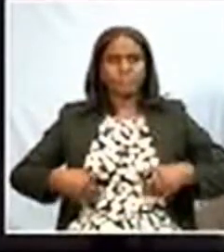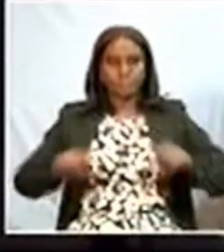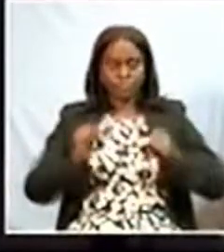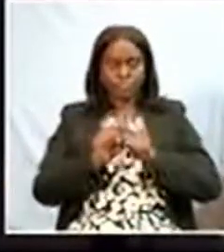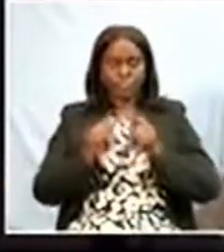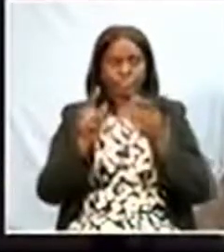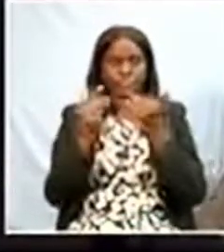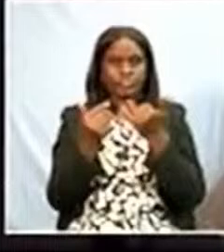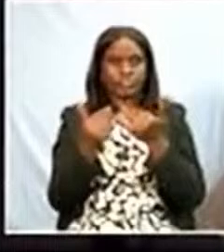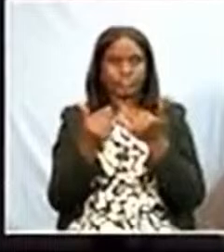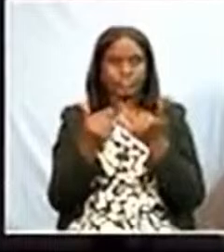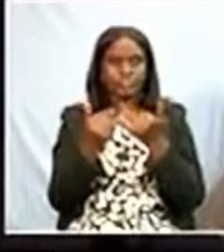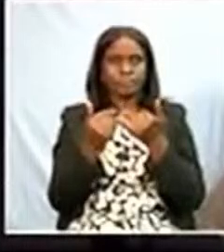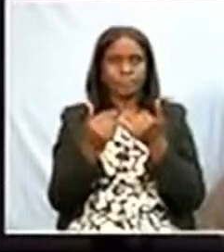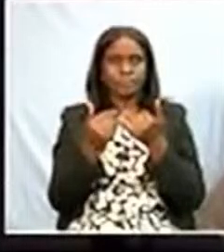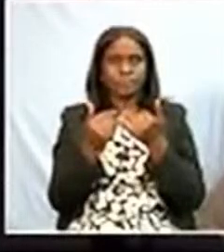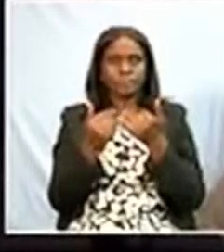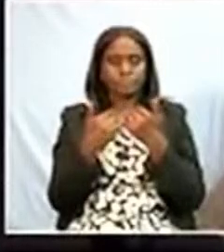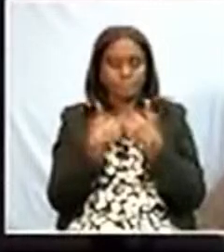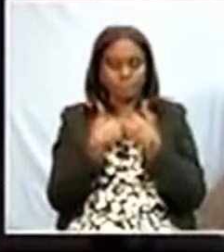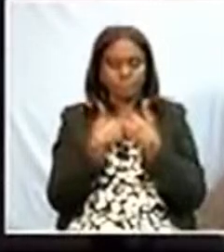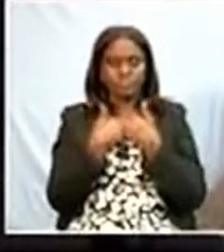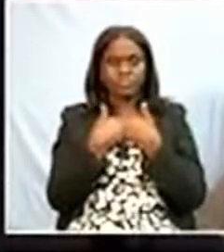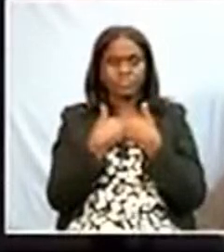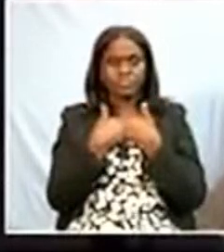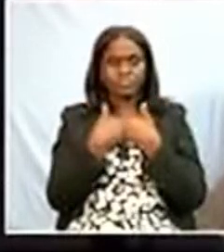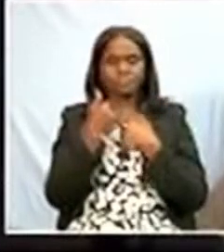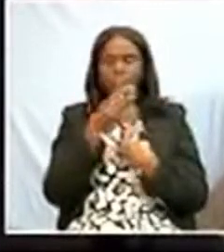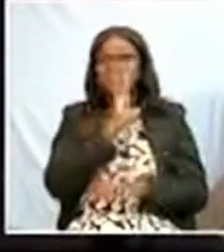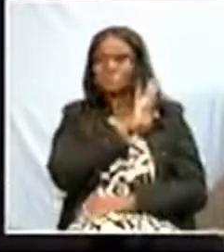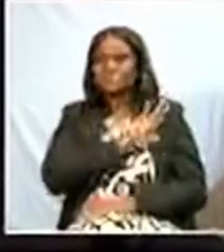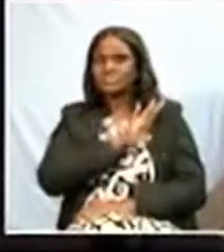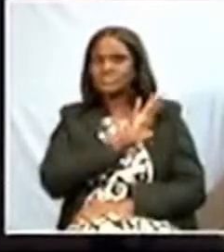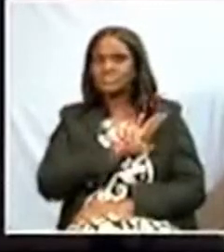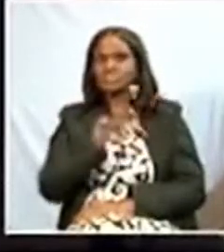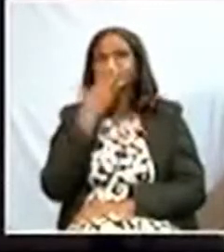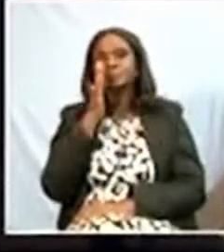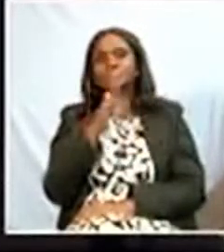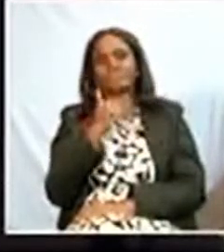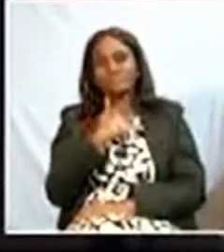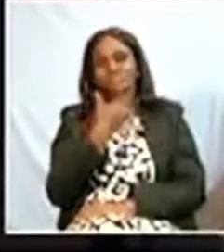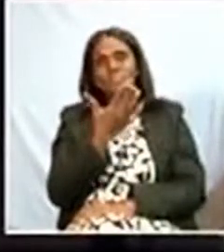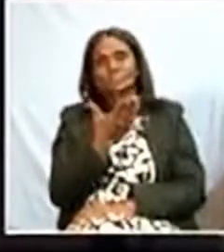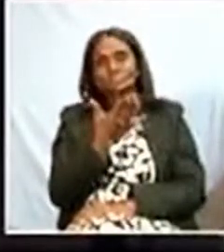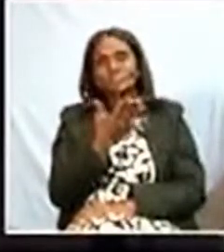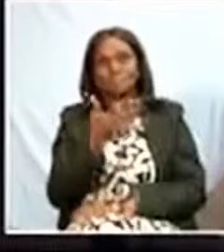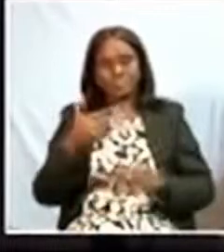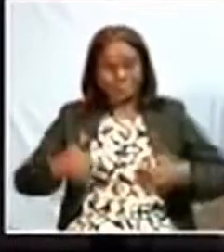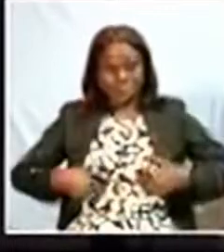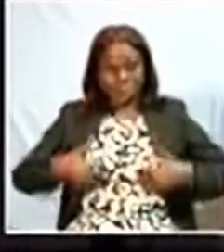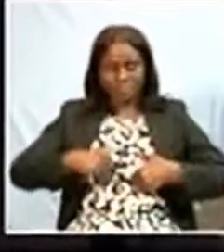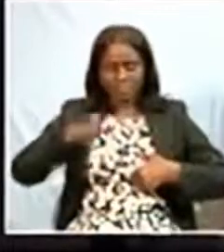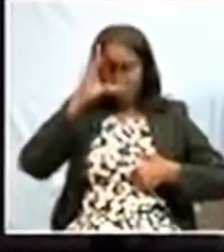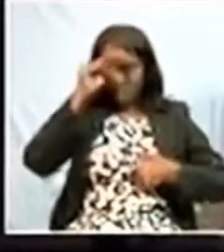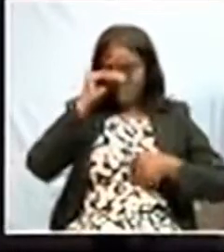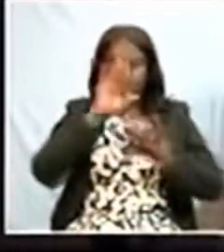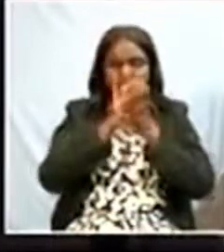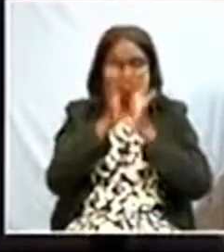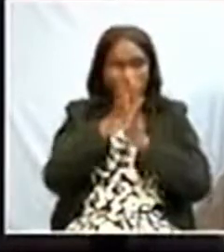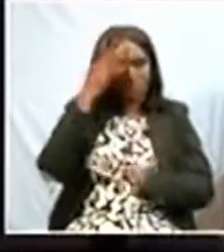now we have bad behavior where our young boys are becoming